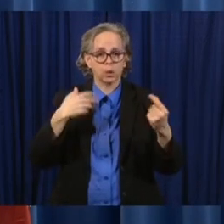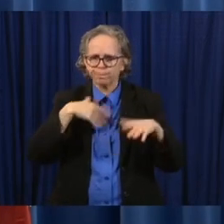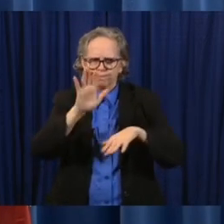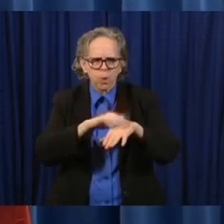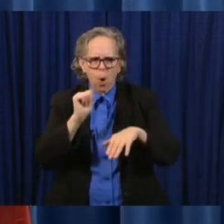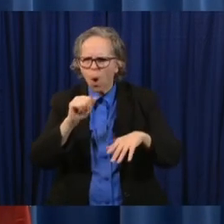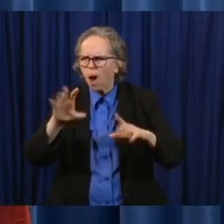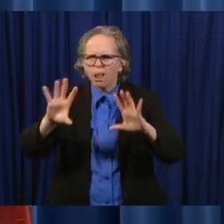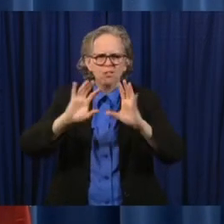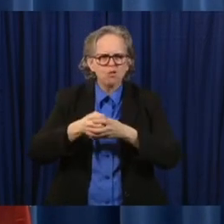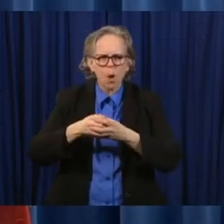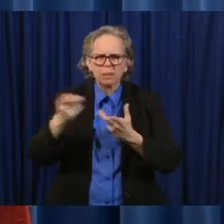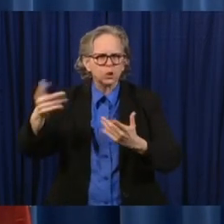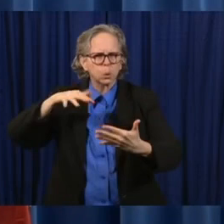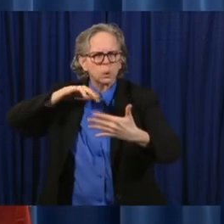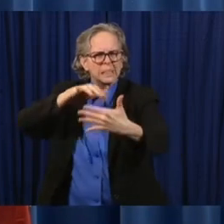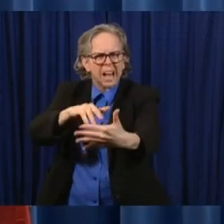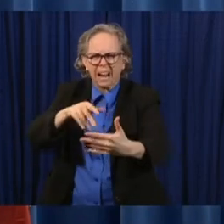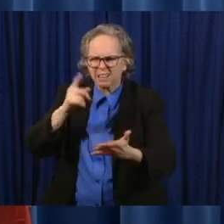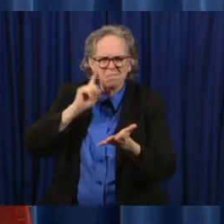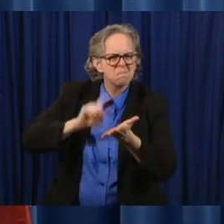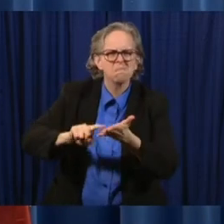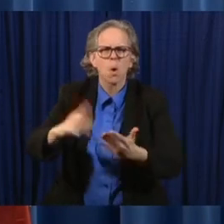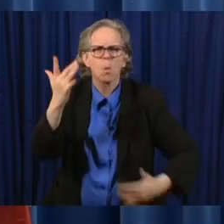a group. I'll pull the